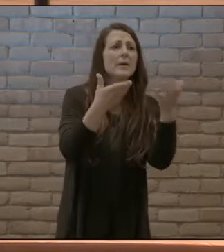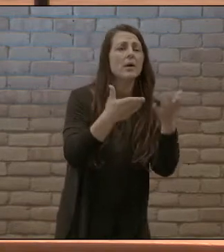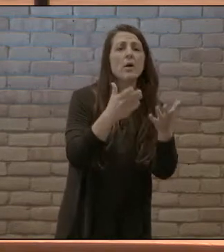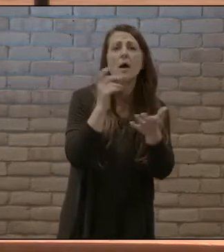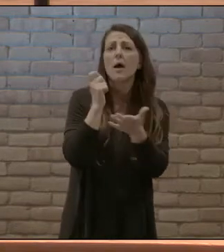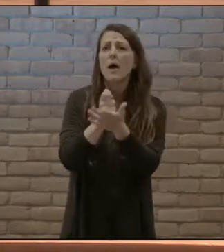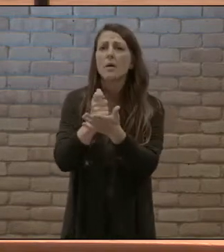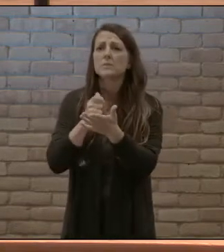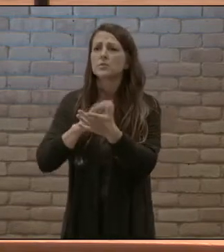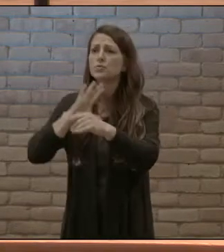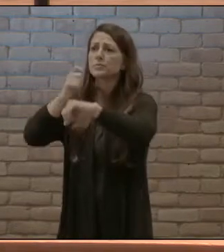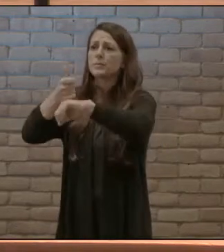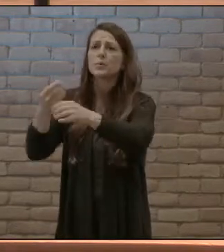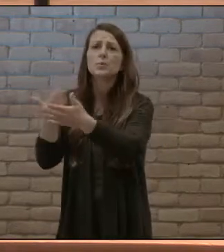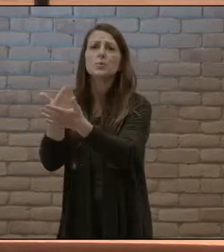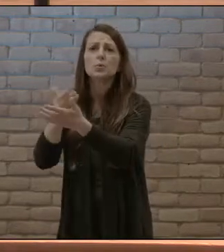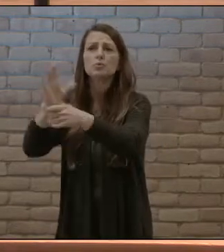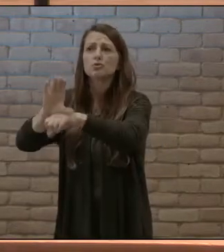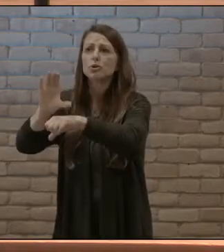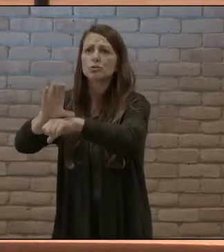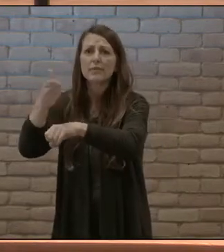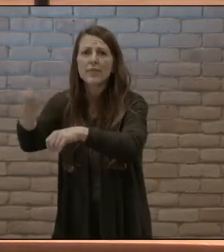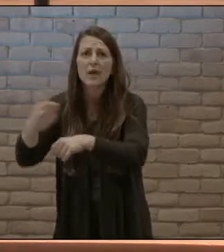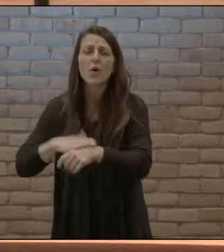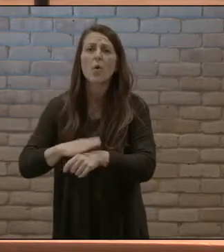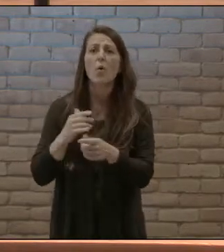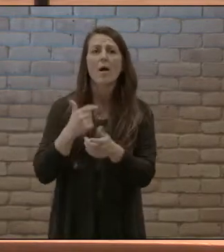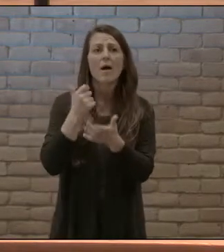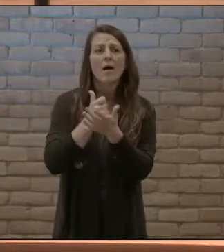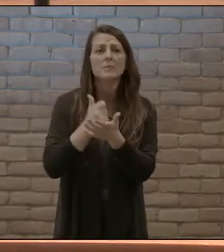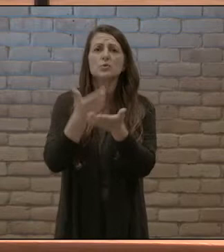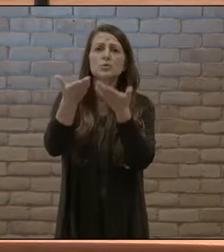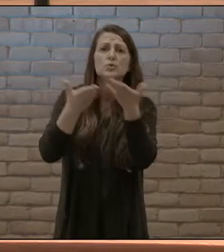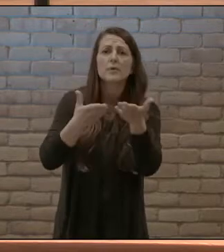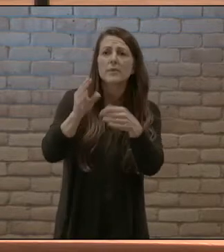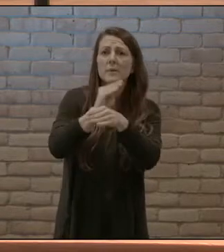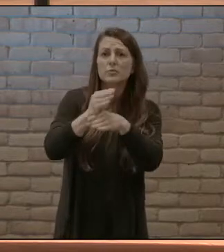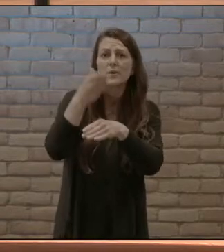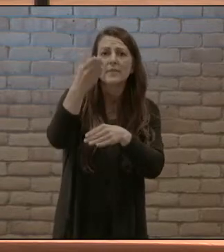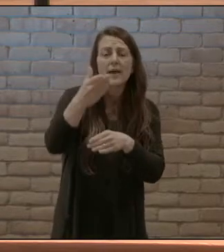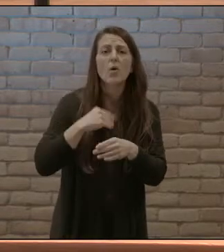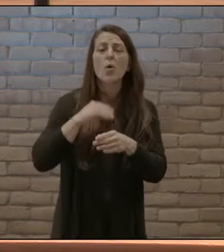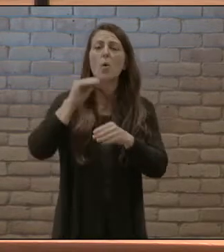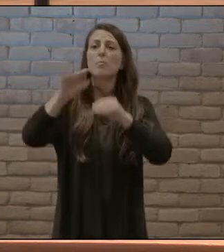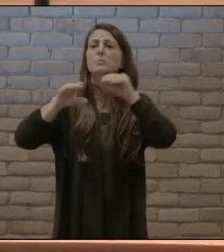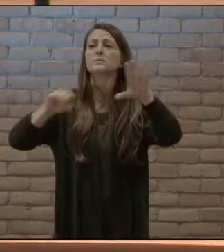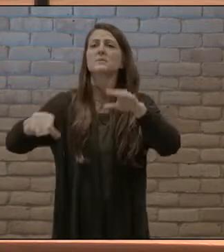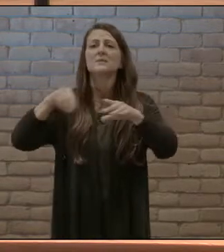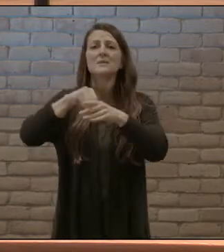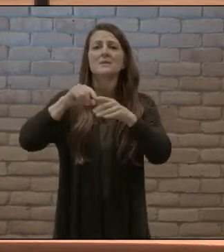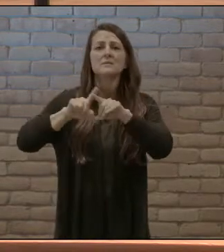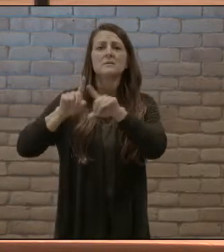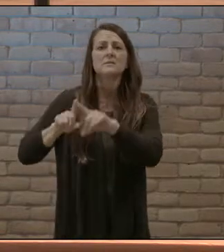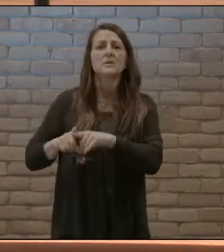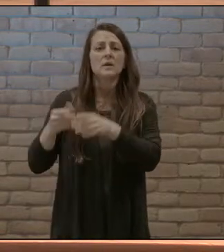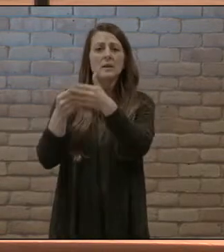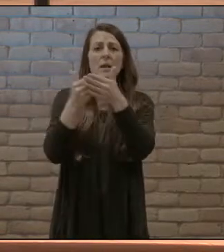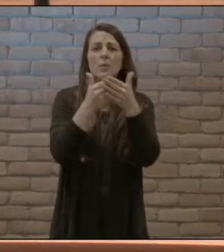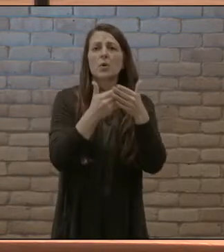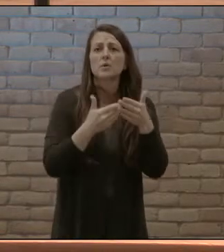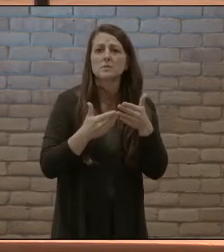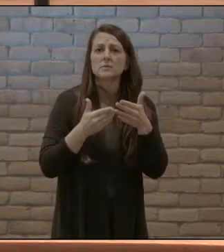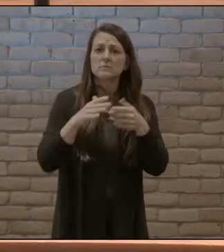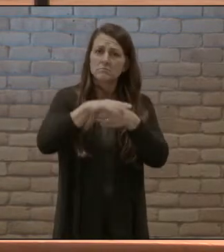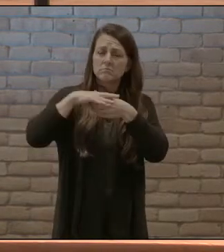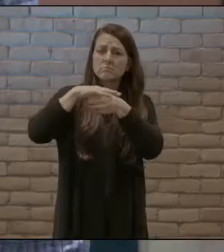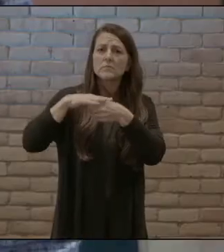here and helps us to serve in a ministry there and plants us in our neighborhoods to bring about transformation in those